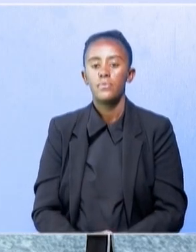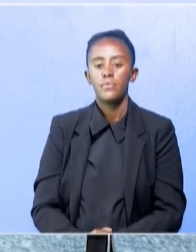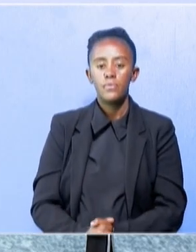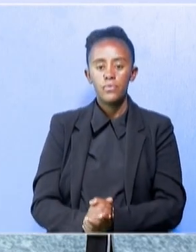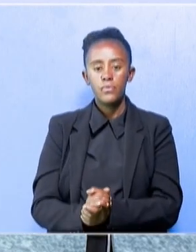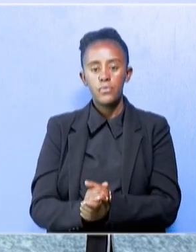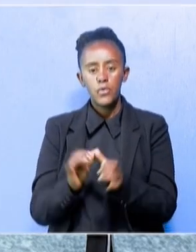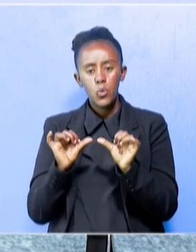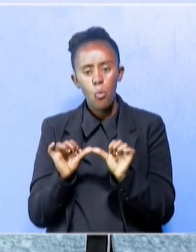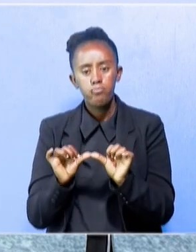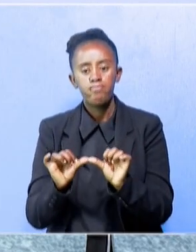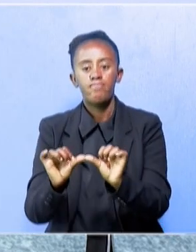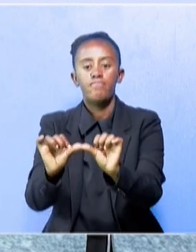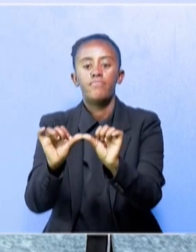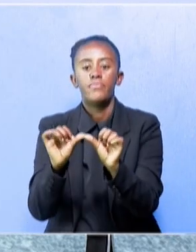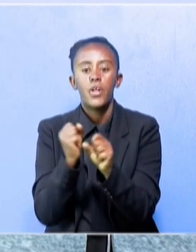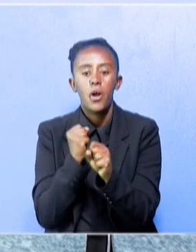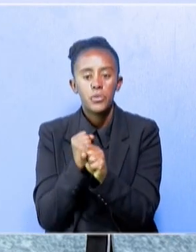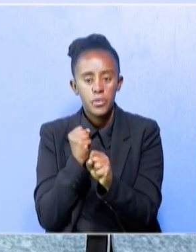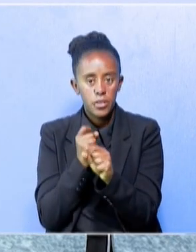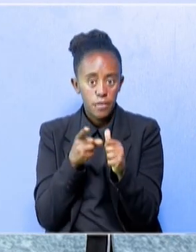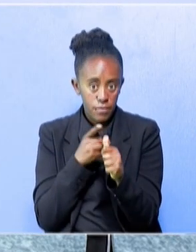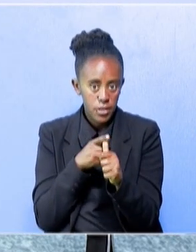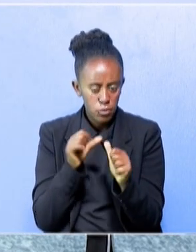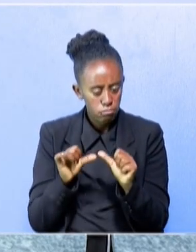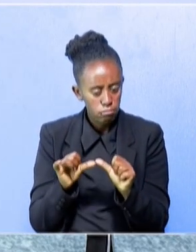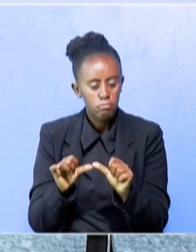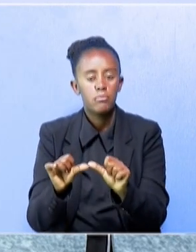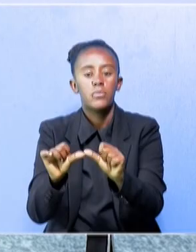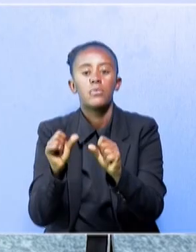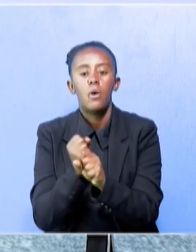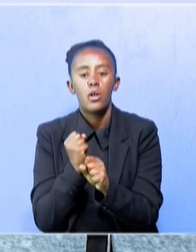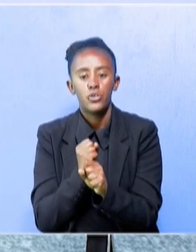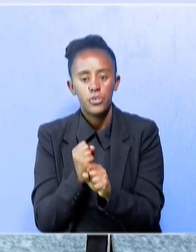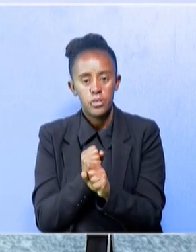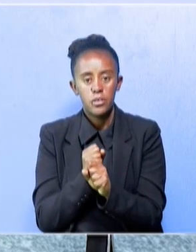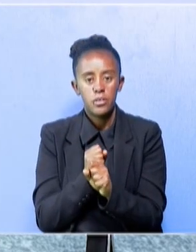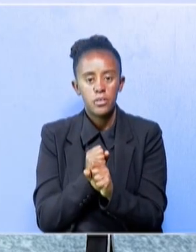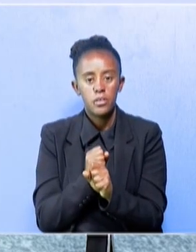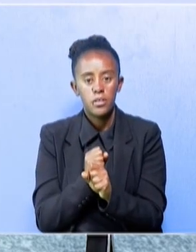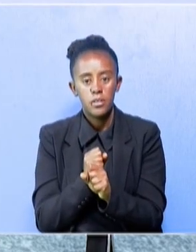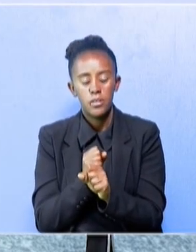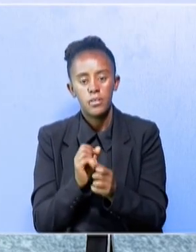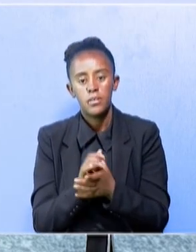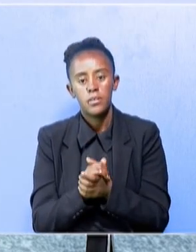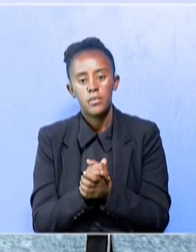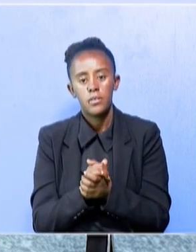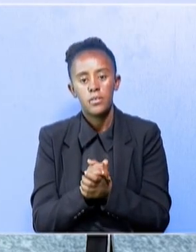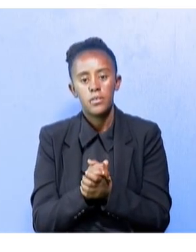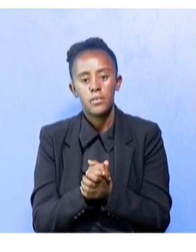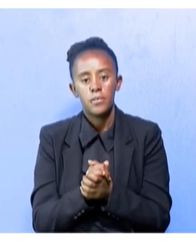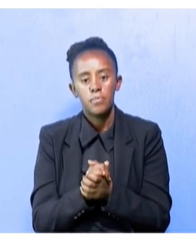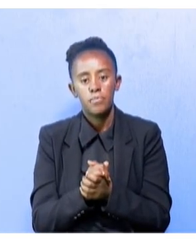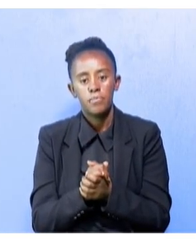Ongoing actions. This is the first one, ongoing actions. And the other one that is interrupted